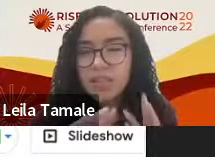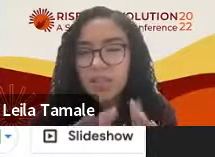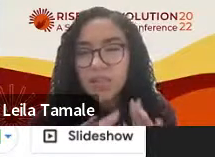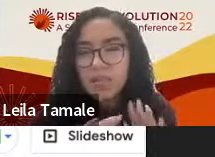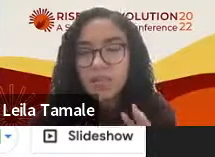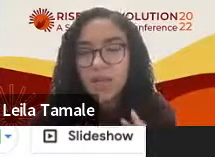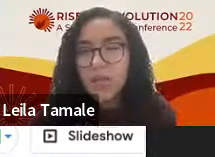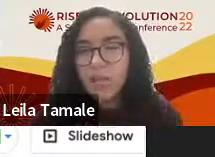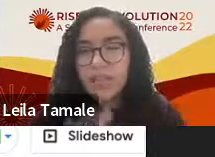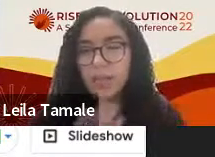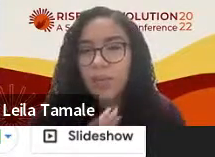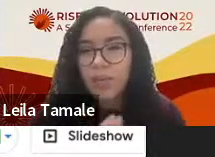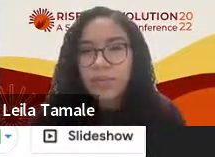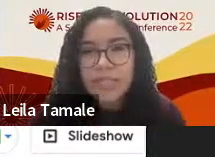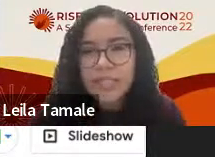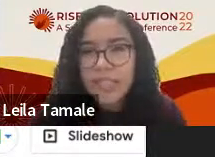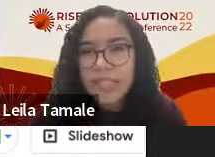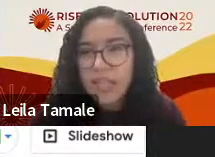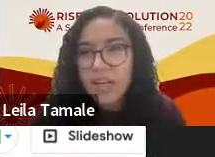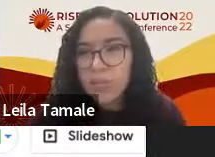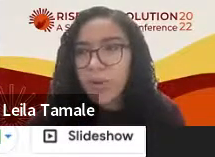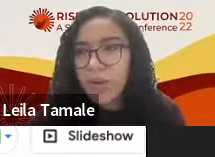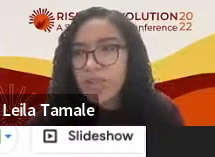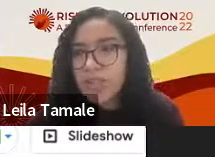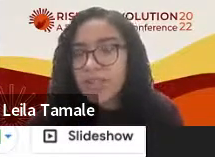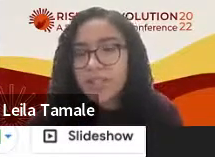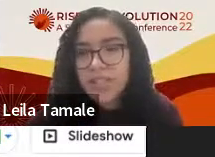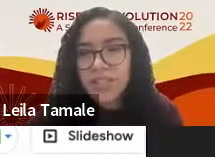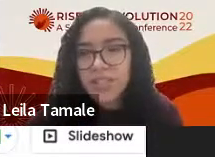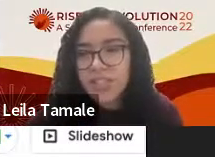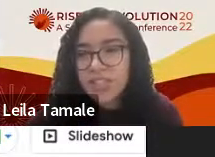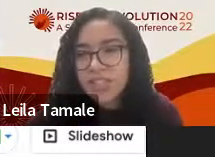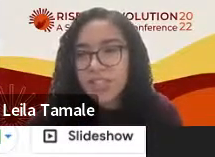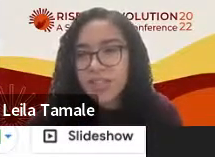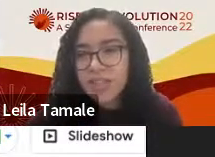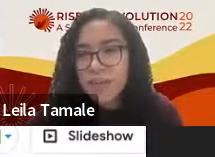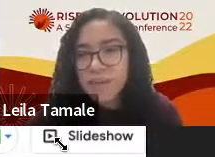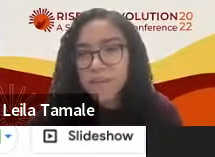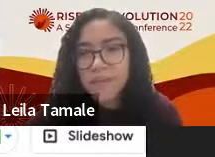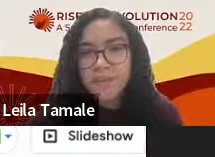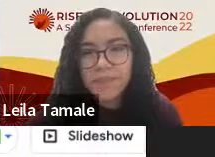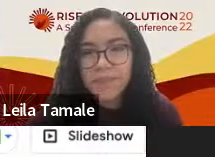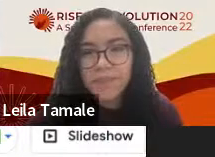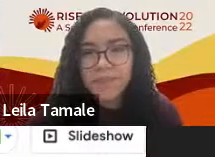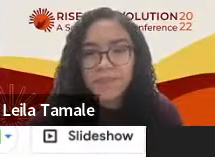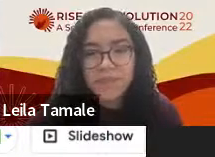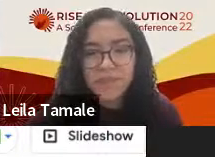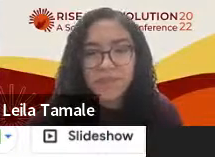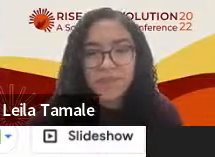It's a little like warbly. Roger, do you have any suggestions?